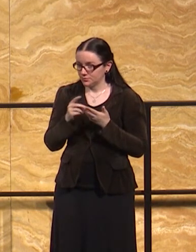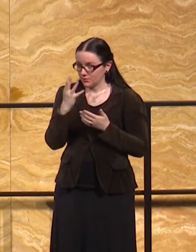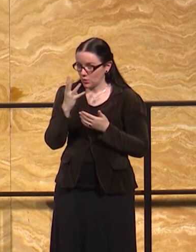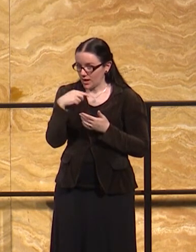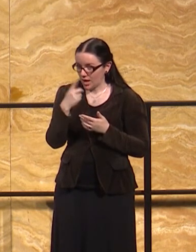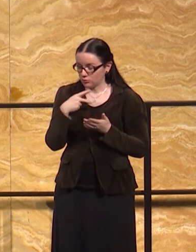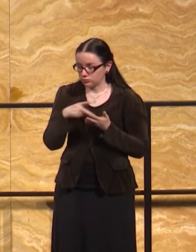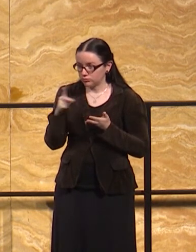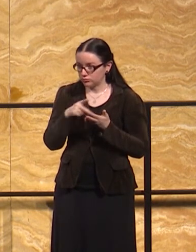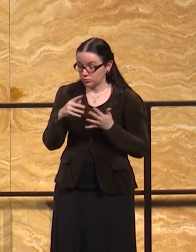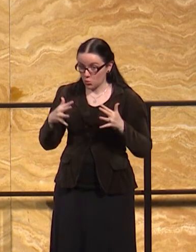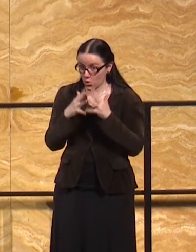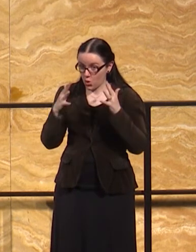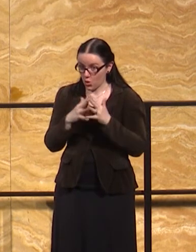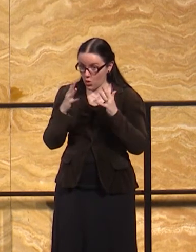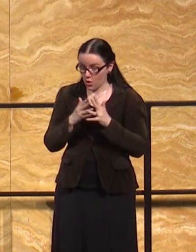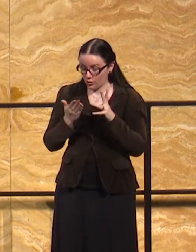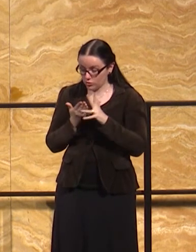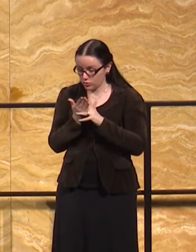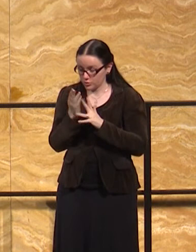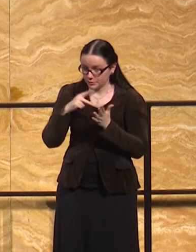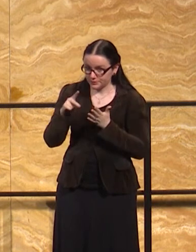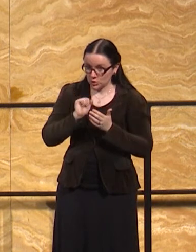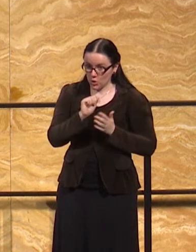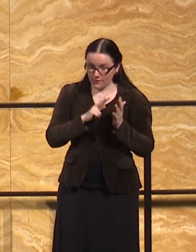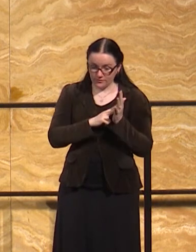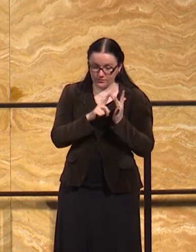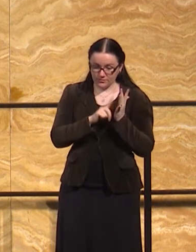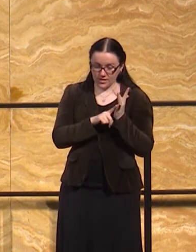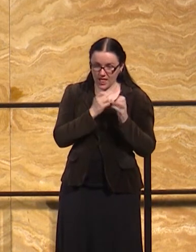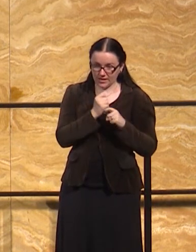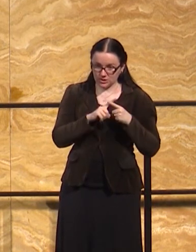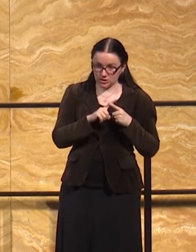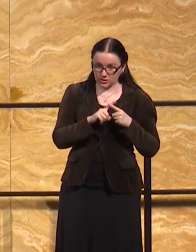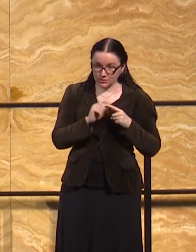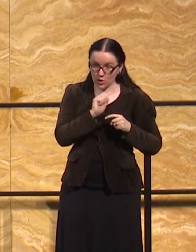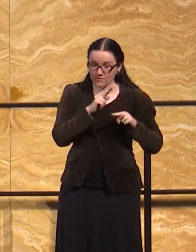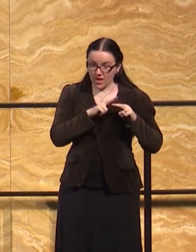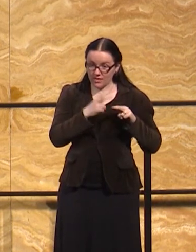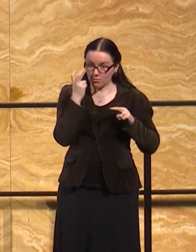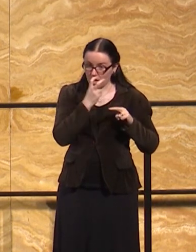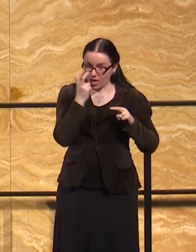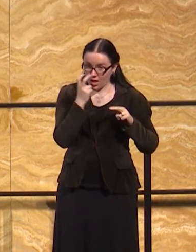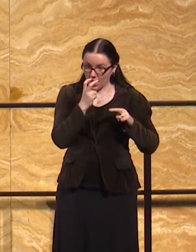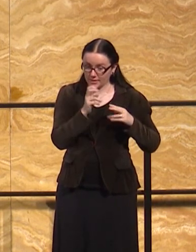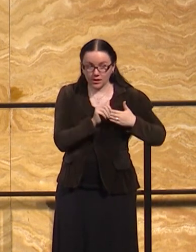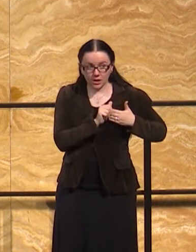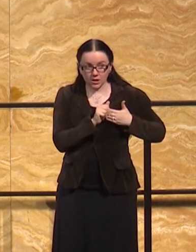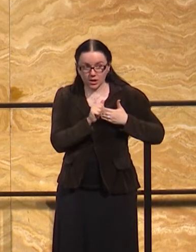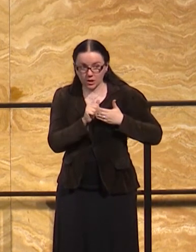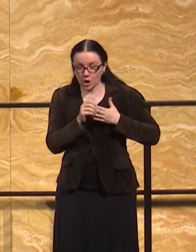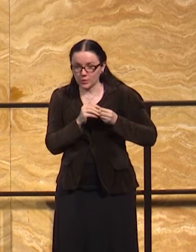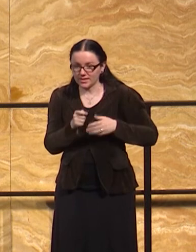zone from her village, guiding her blind father with a